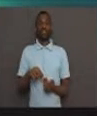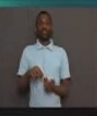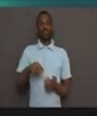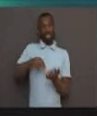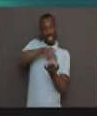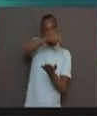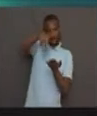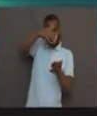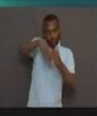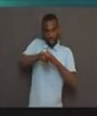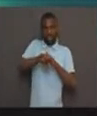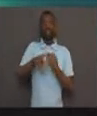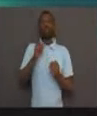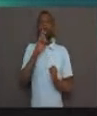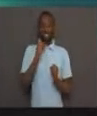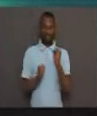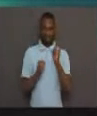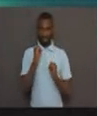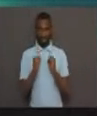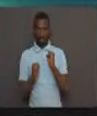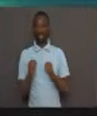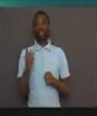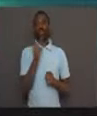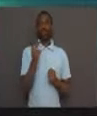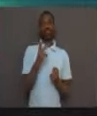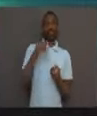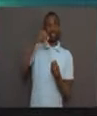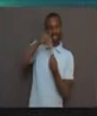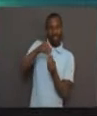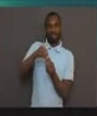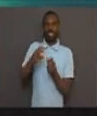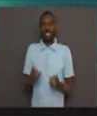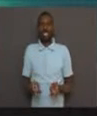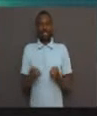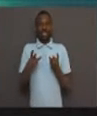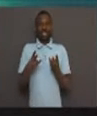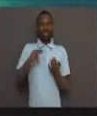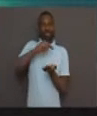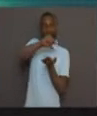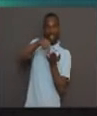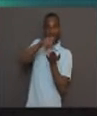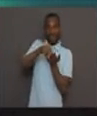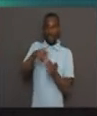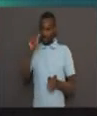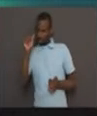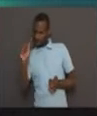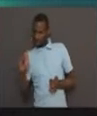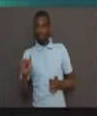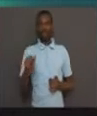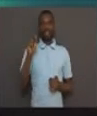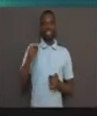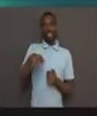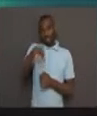a nucleus and compare this sum to the mass of the nucleus itself,